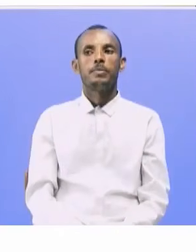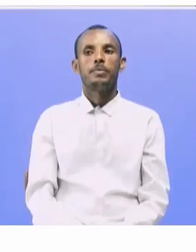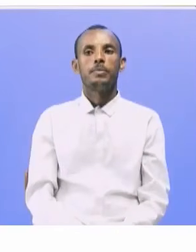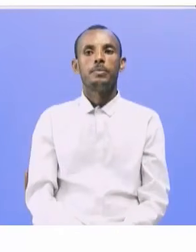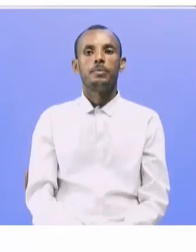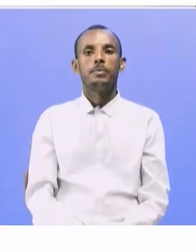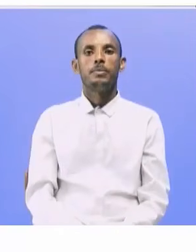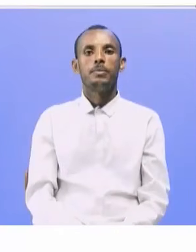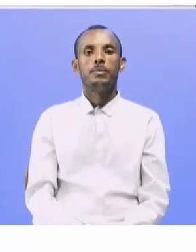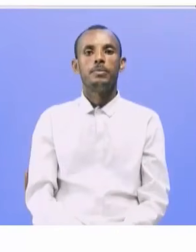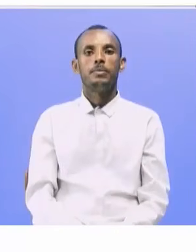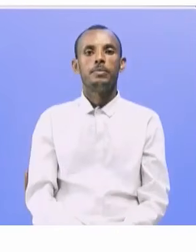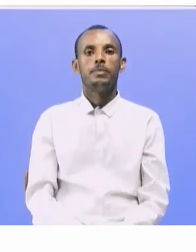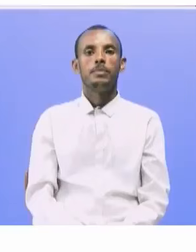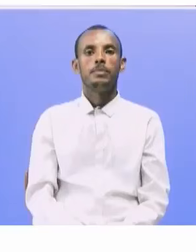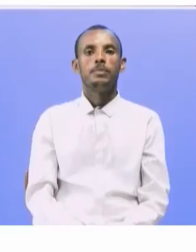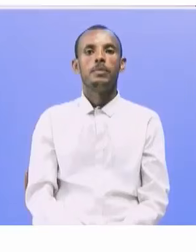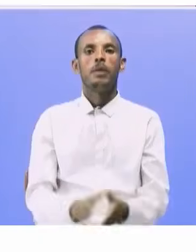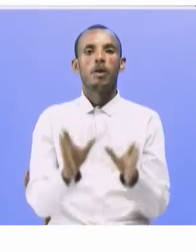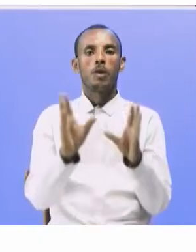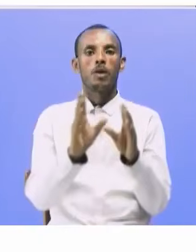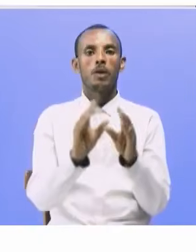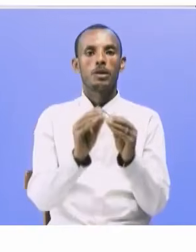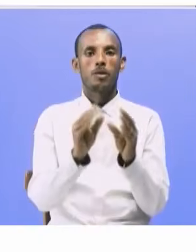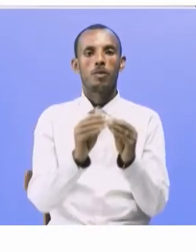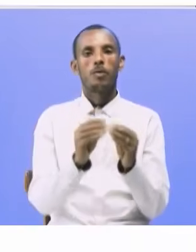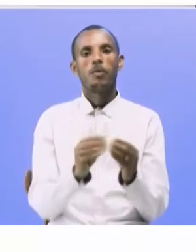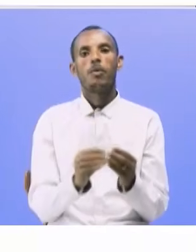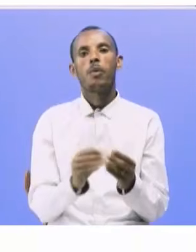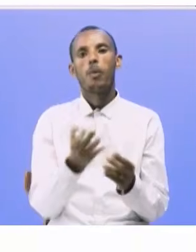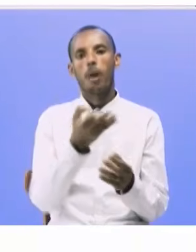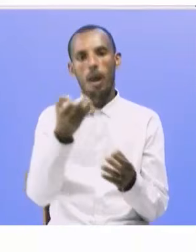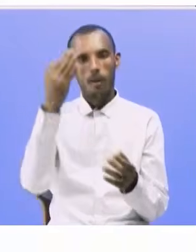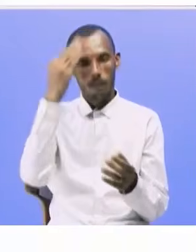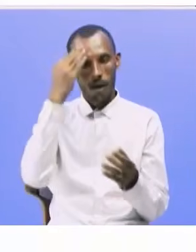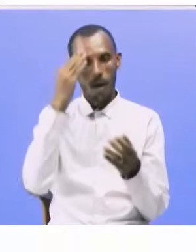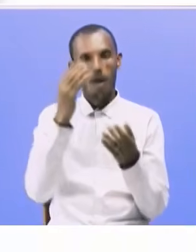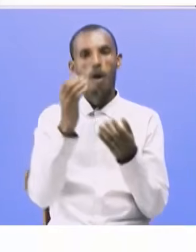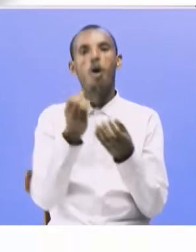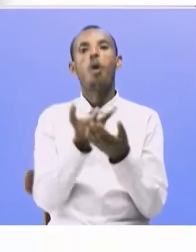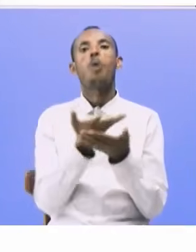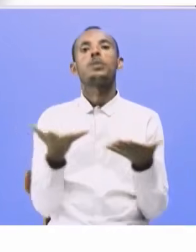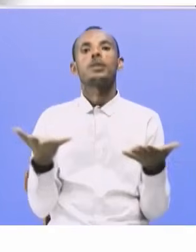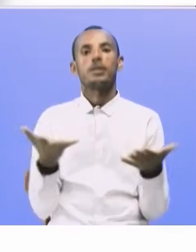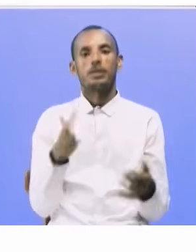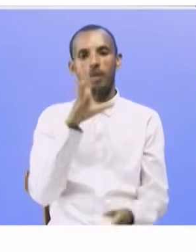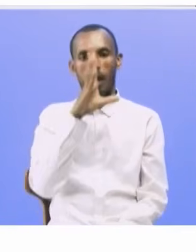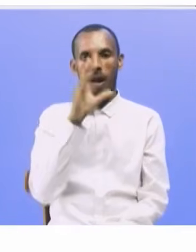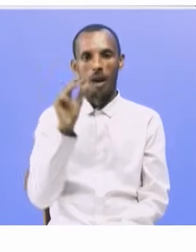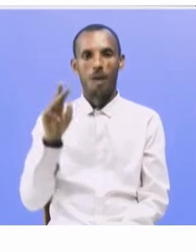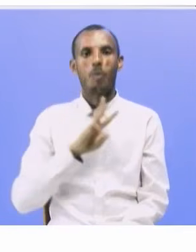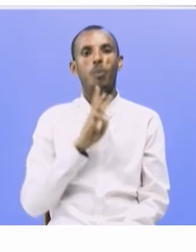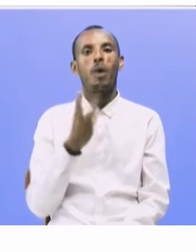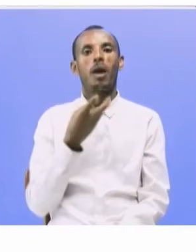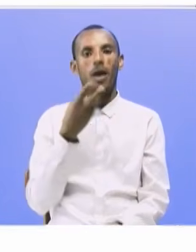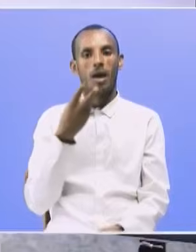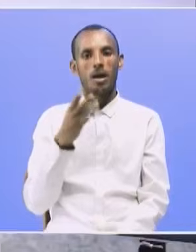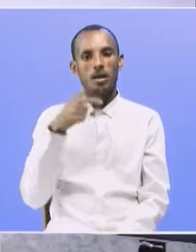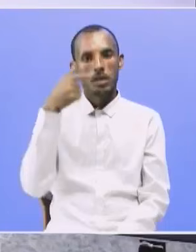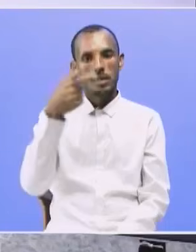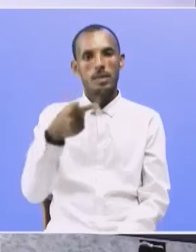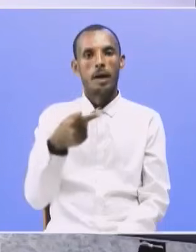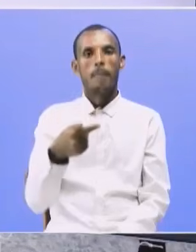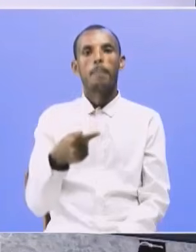objects. Collection of well-defined objects. And we said